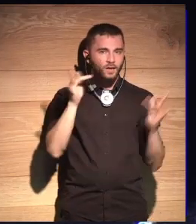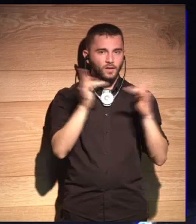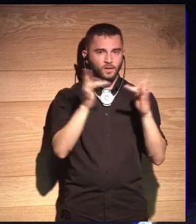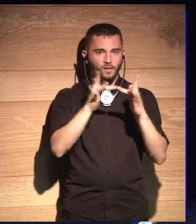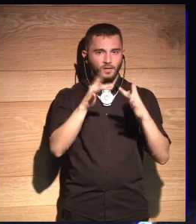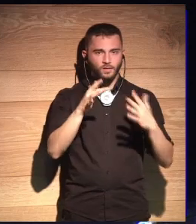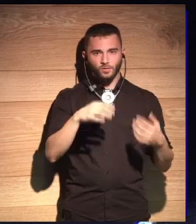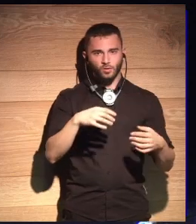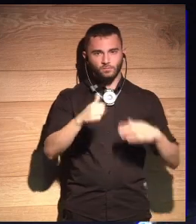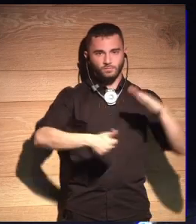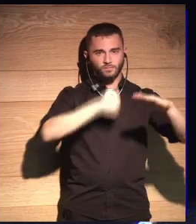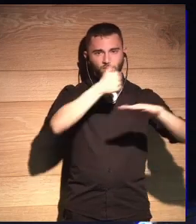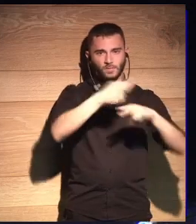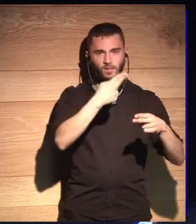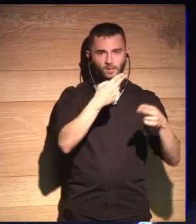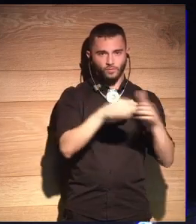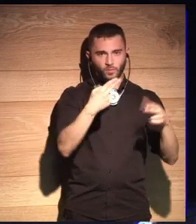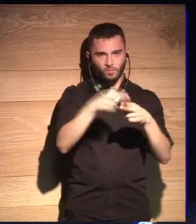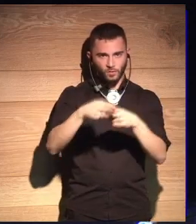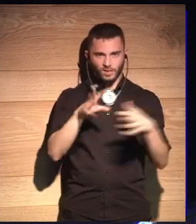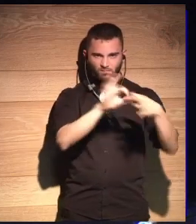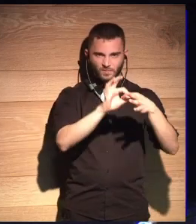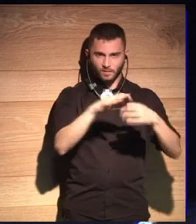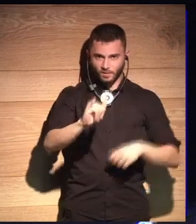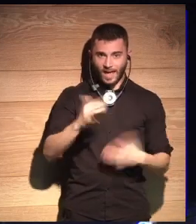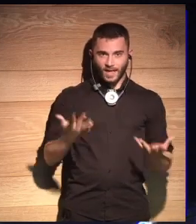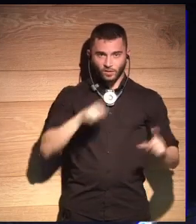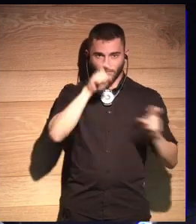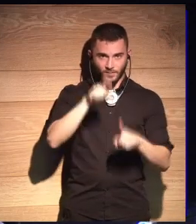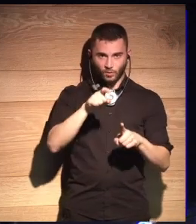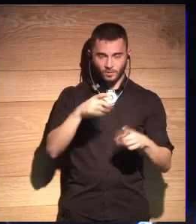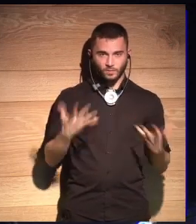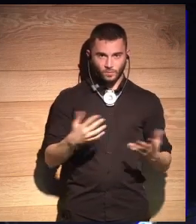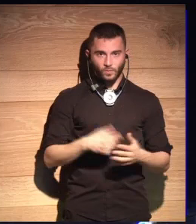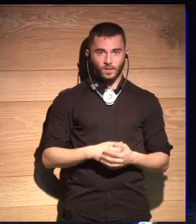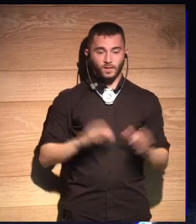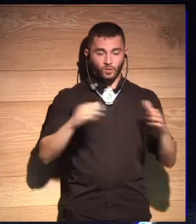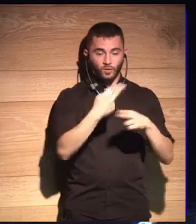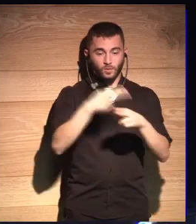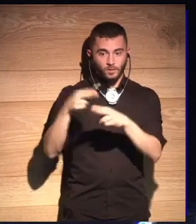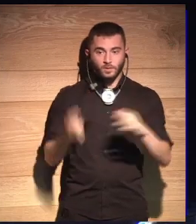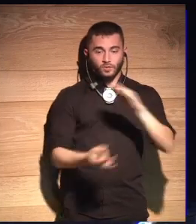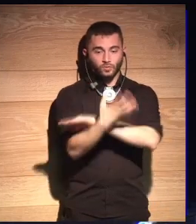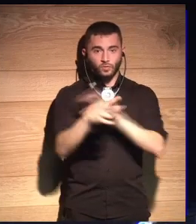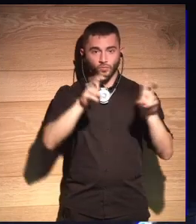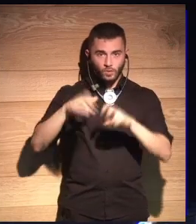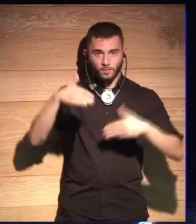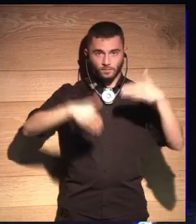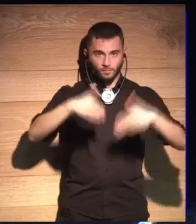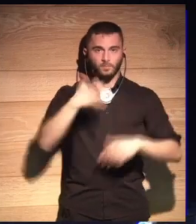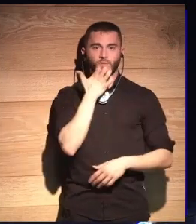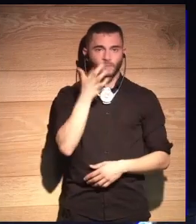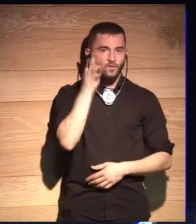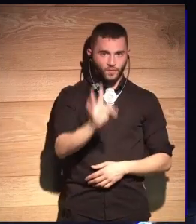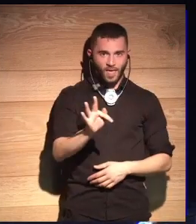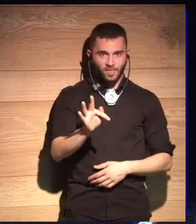is, I mean, new parties are obviously being created in an electoral system like France. It was relatively, well, not easy, but it